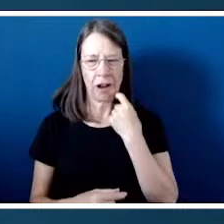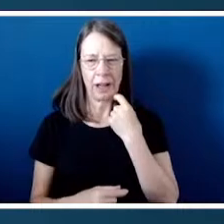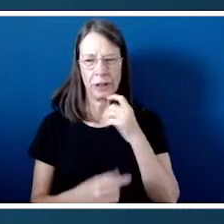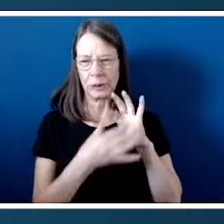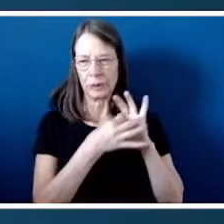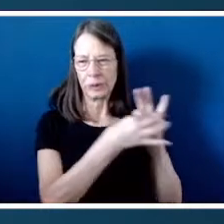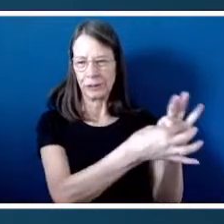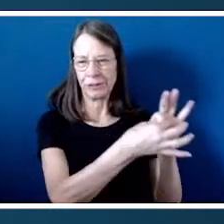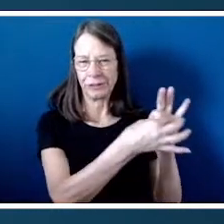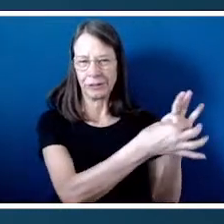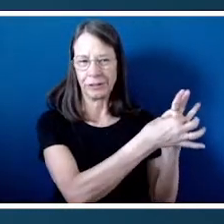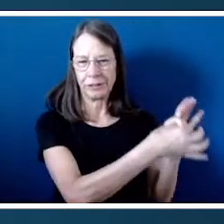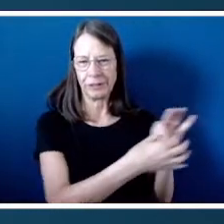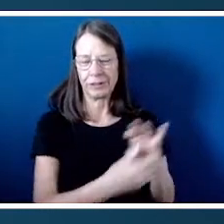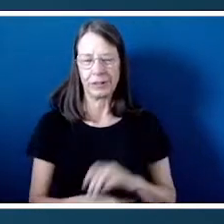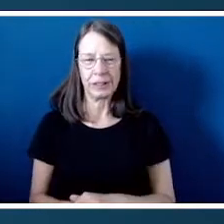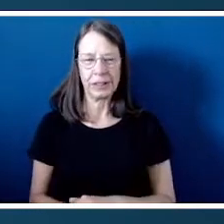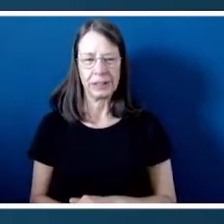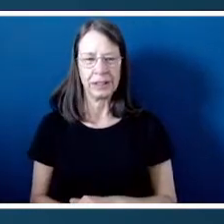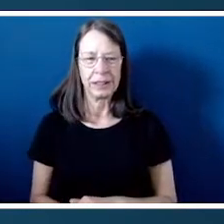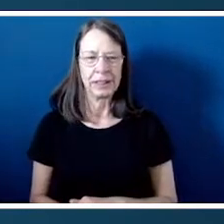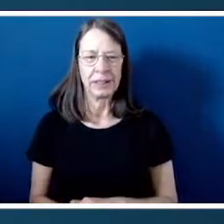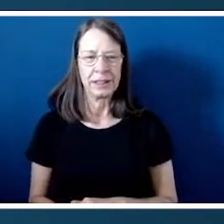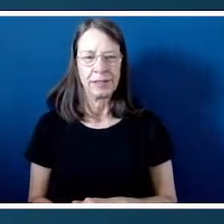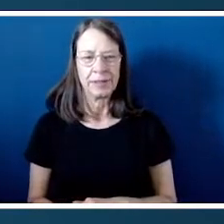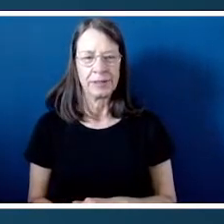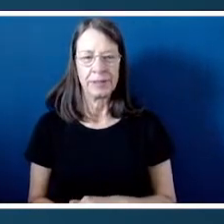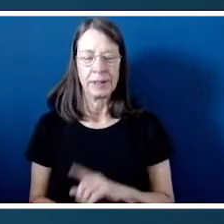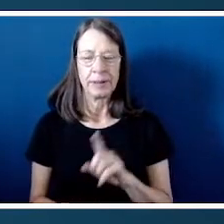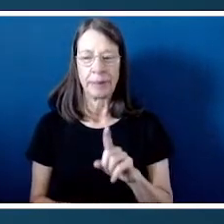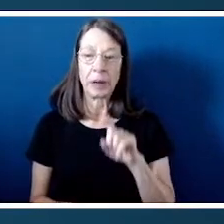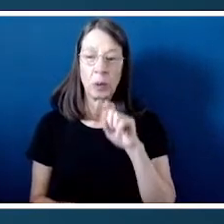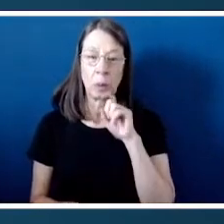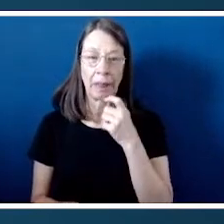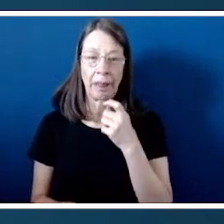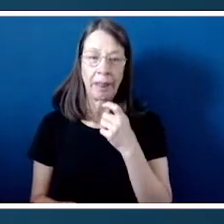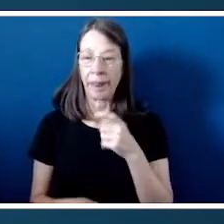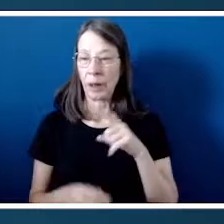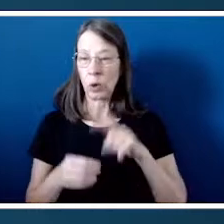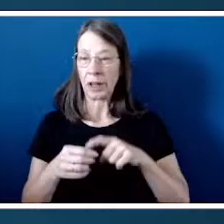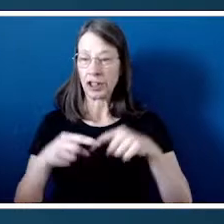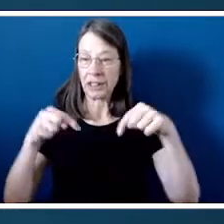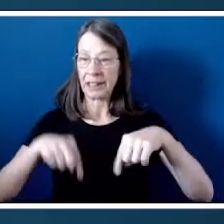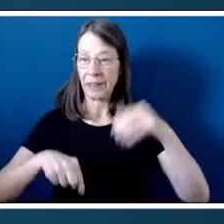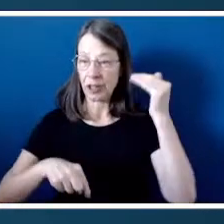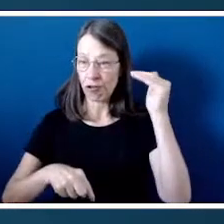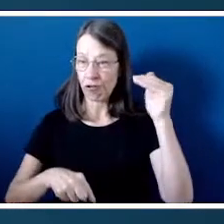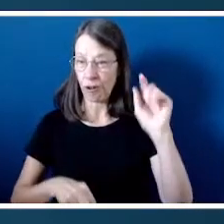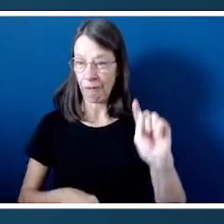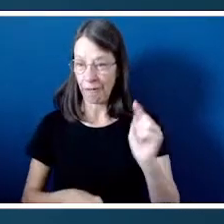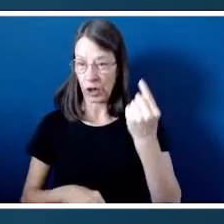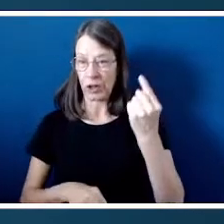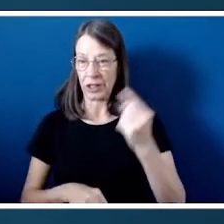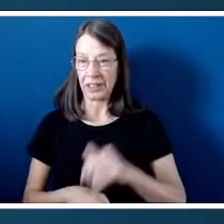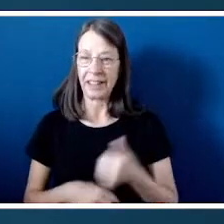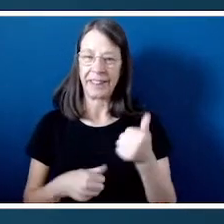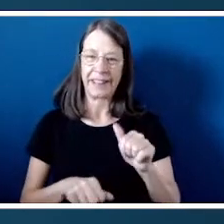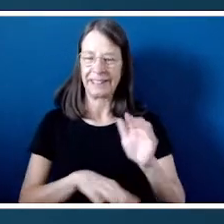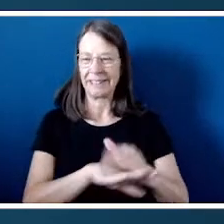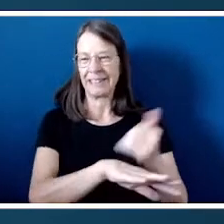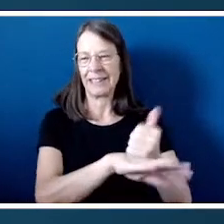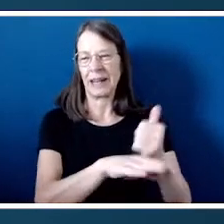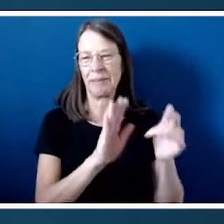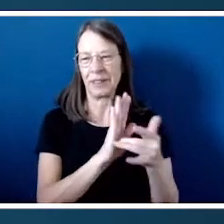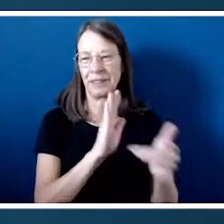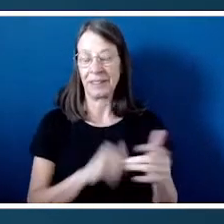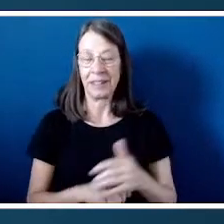their questions, although I'm sure you won't need much, we'll take some questions from this room first. I have got a long list, so if you don't want